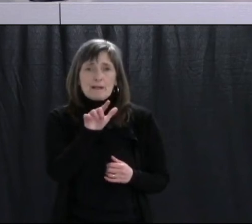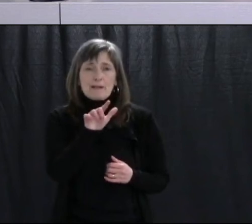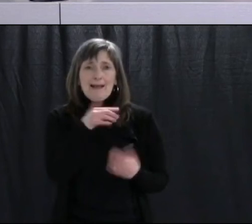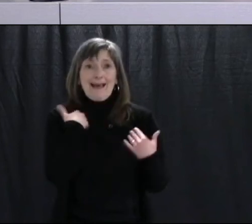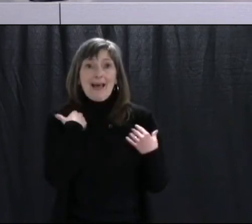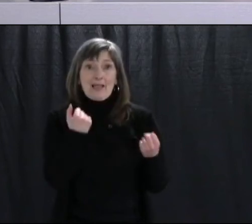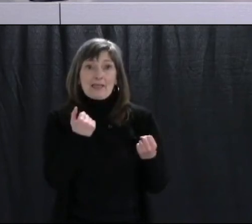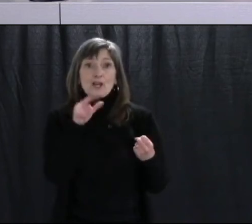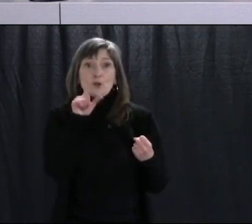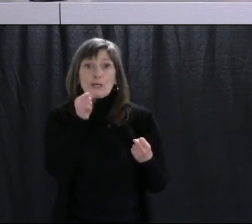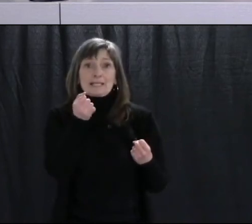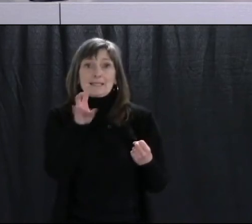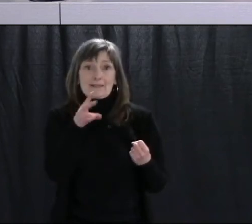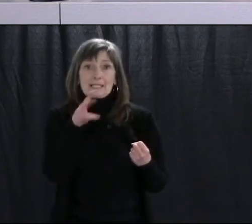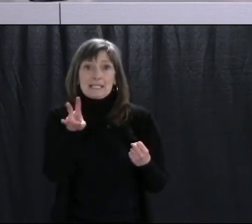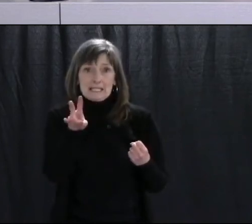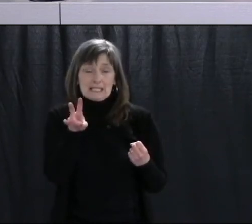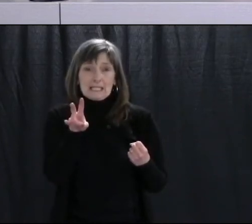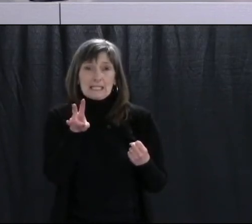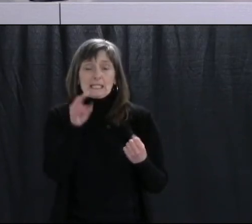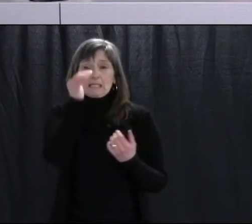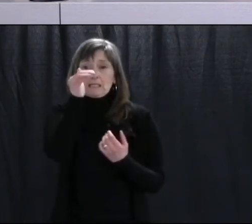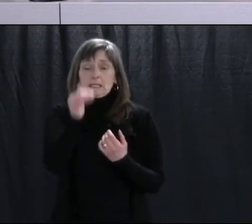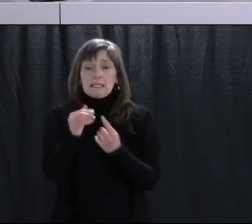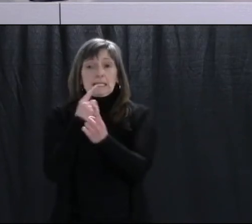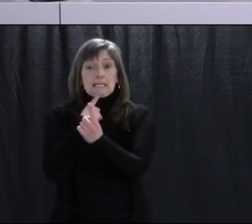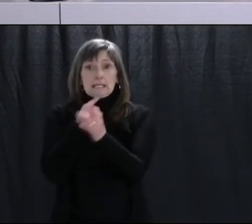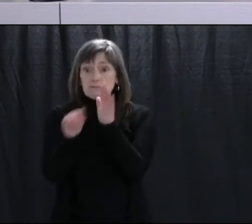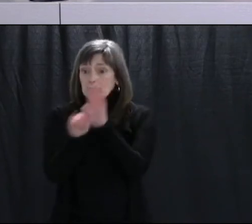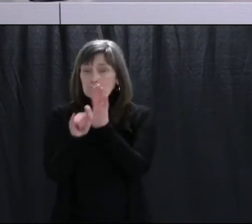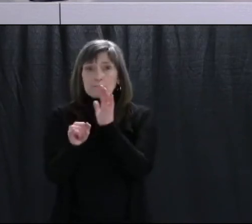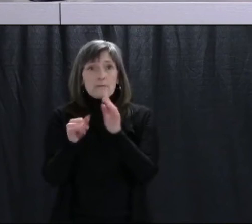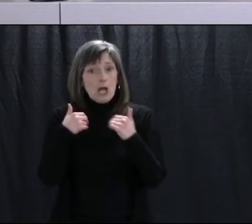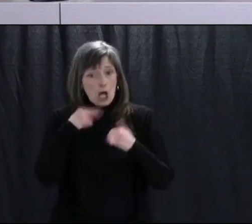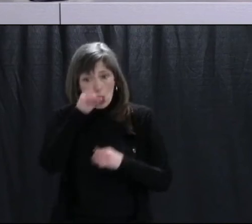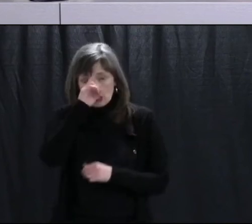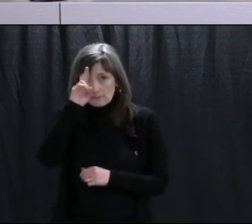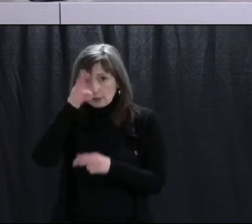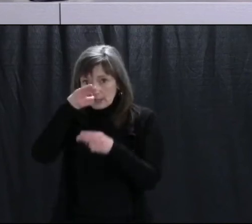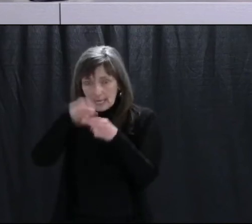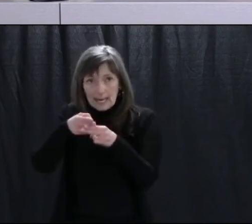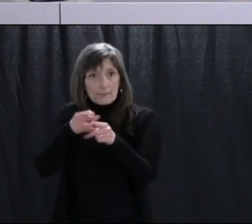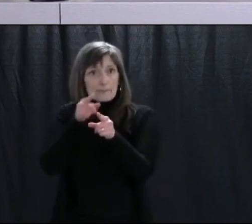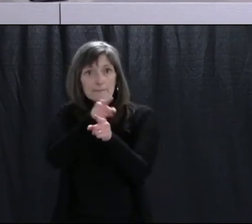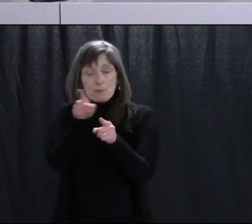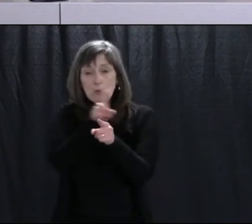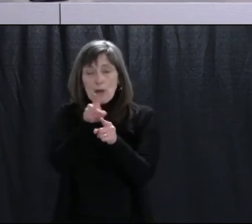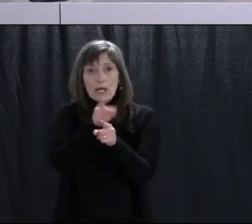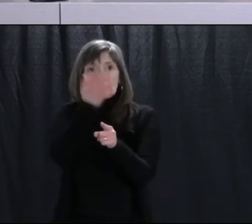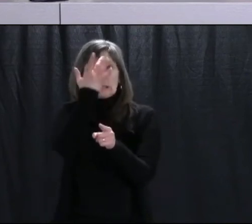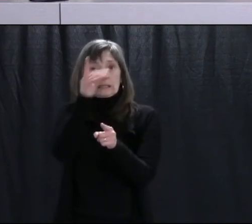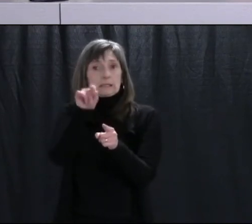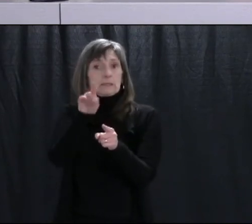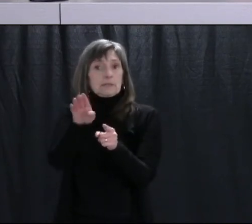2017 that identifies the hospital in St. Anthony where a tuberculosis case was